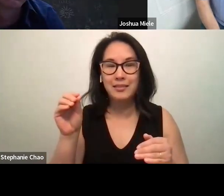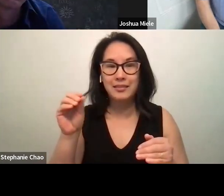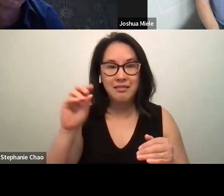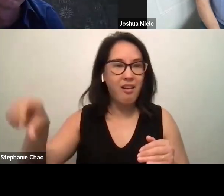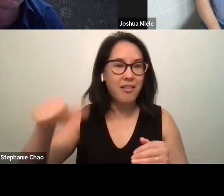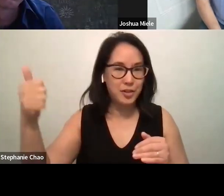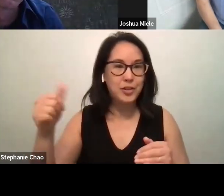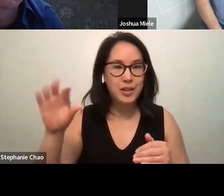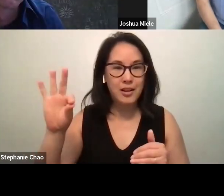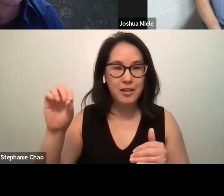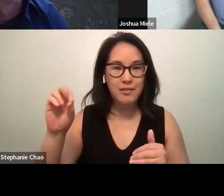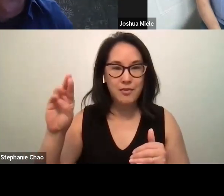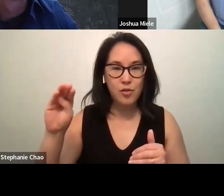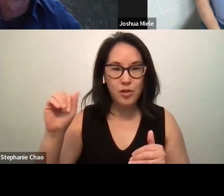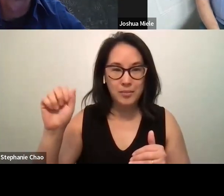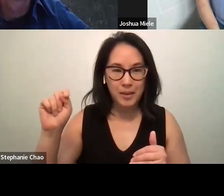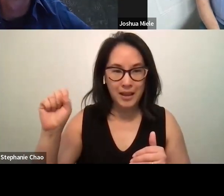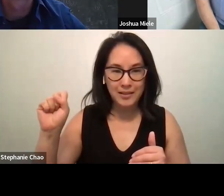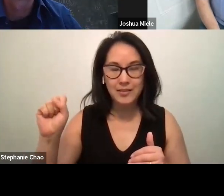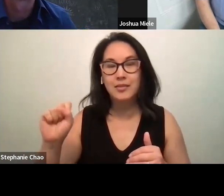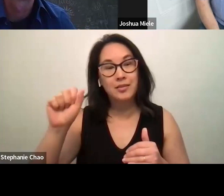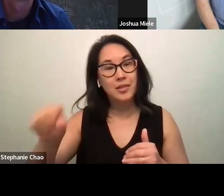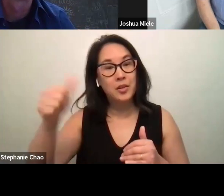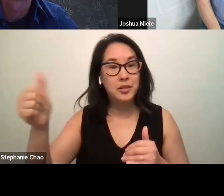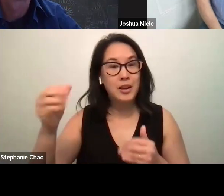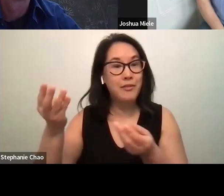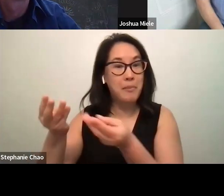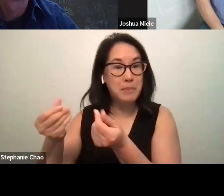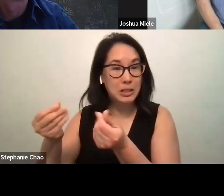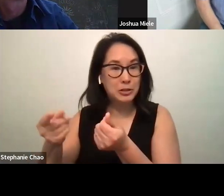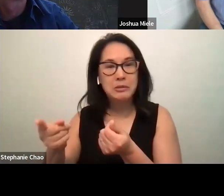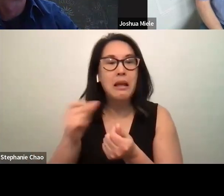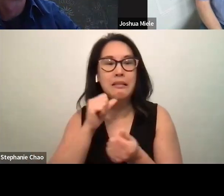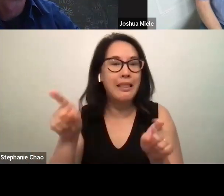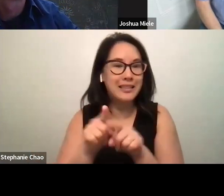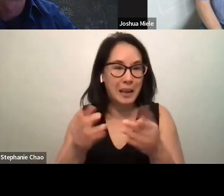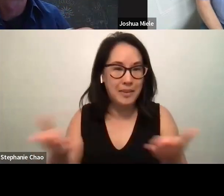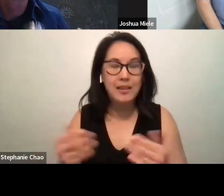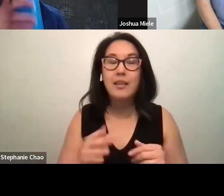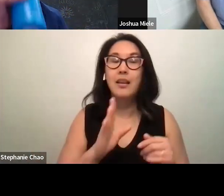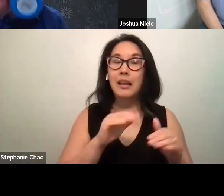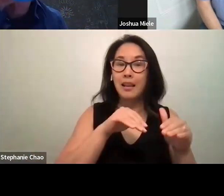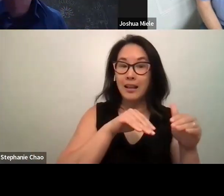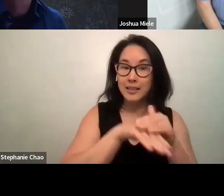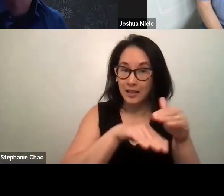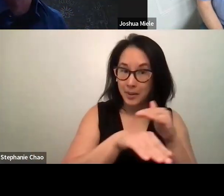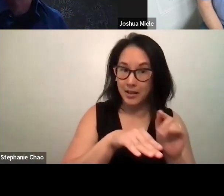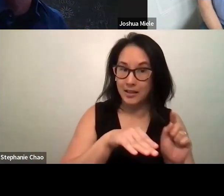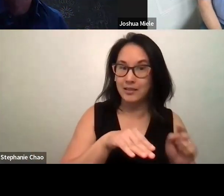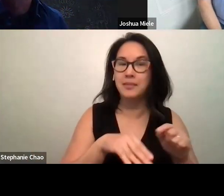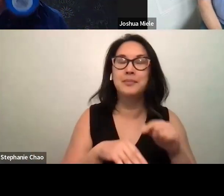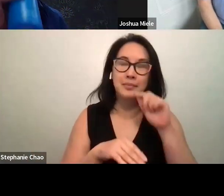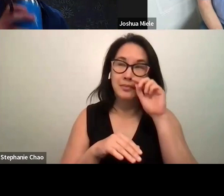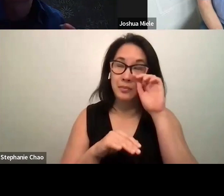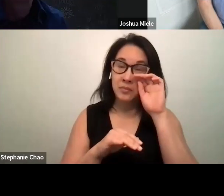formats and alternative materials. And they're not really the same thing. When I talk about accessibility, what I'm really